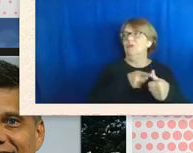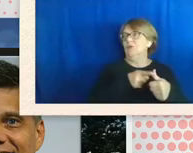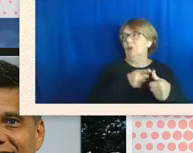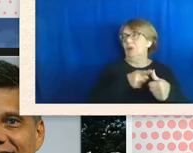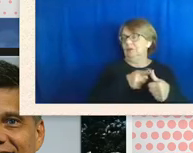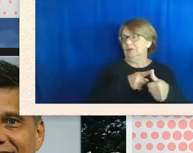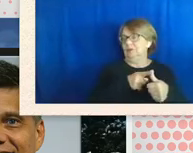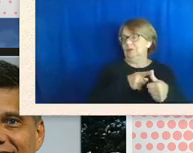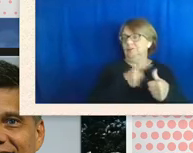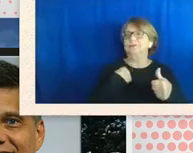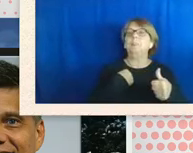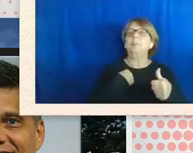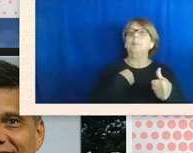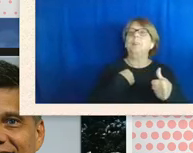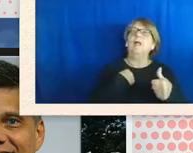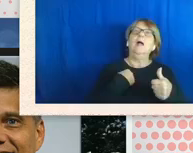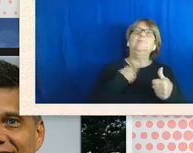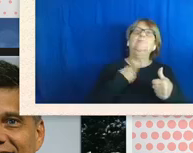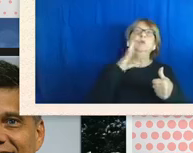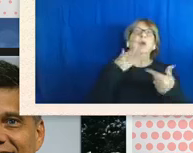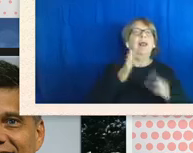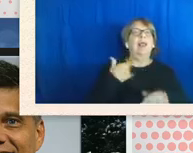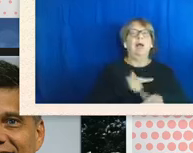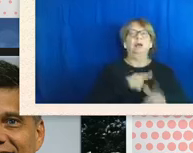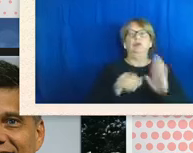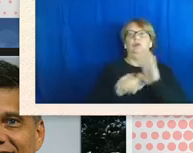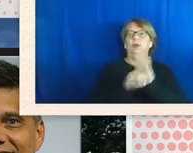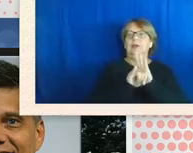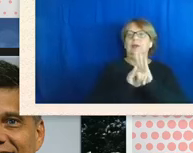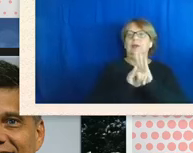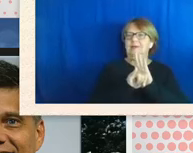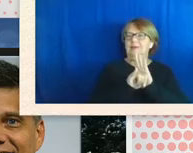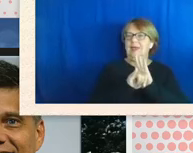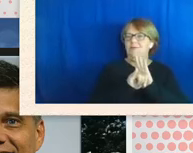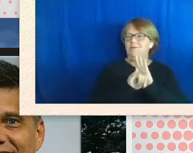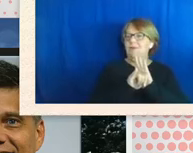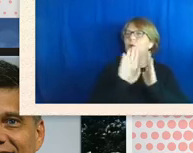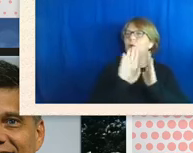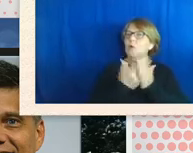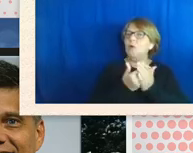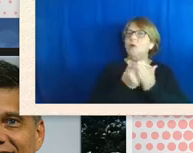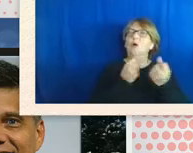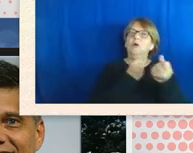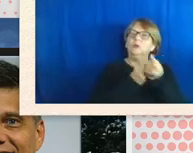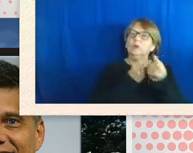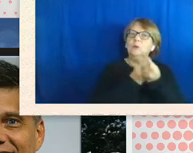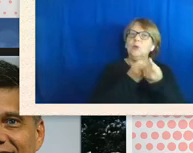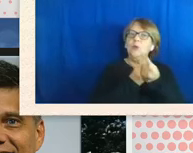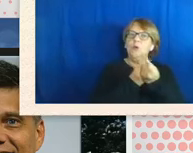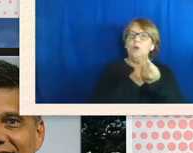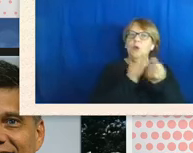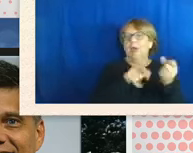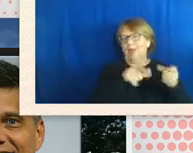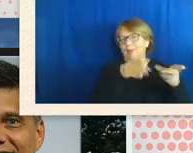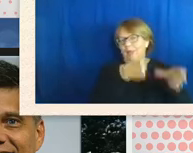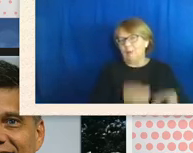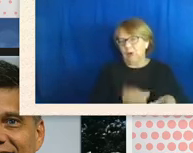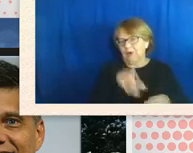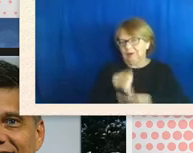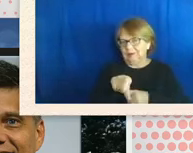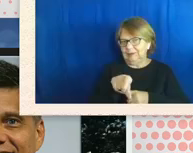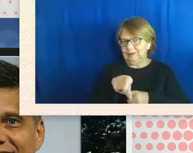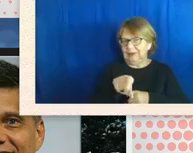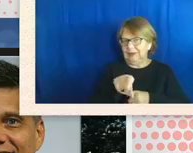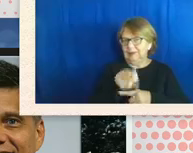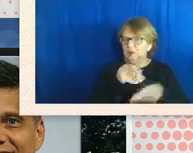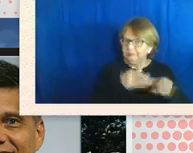allow us to identify all the support that a person would need to allow them to